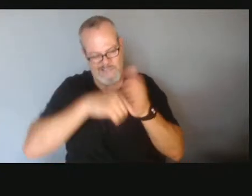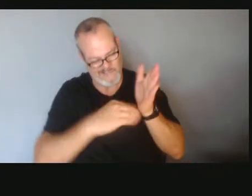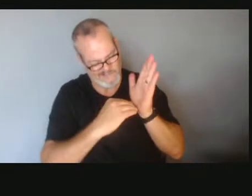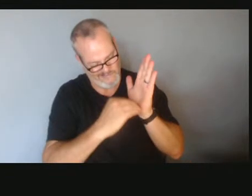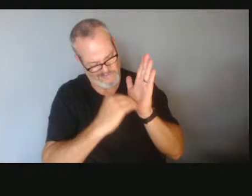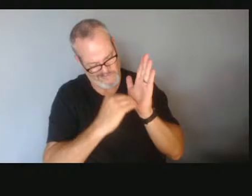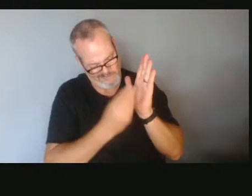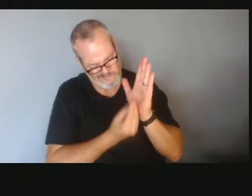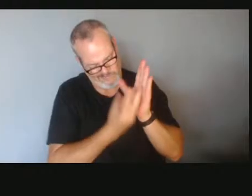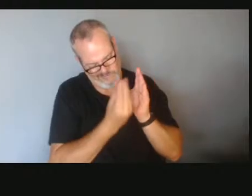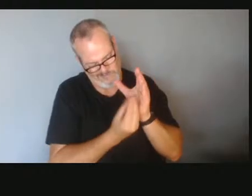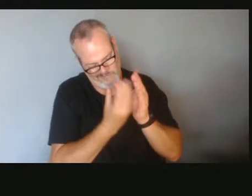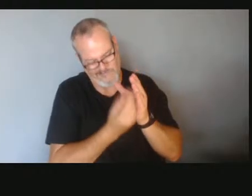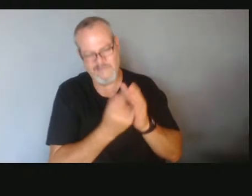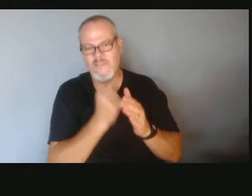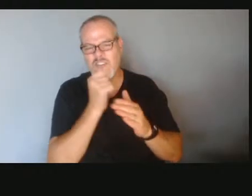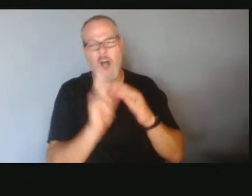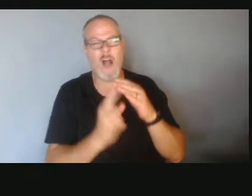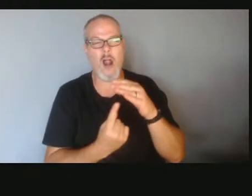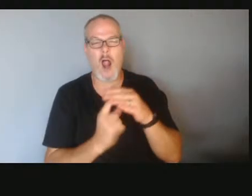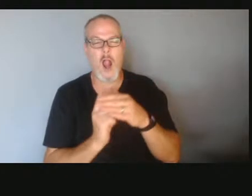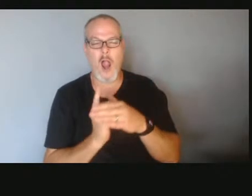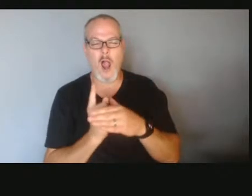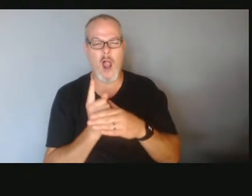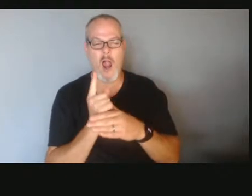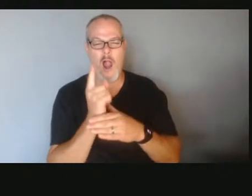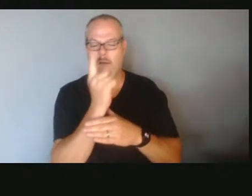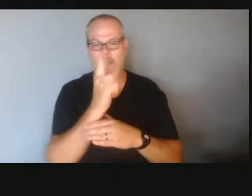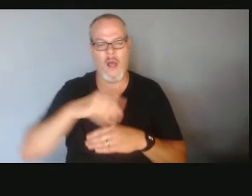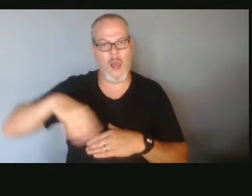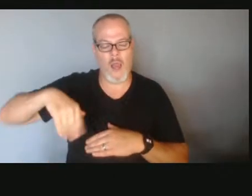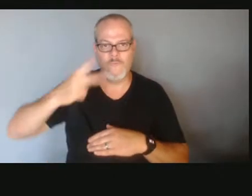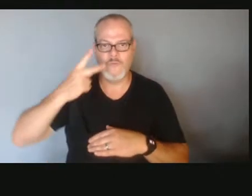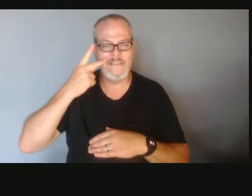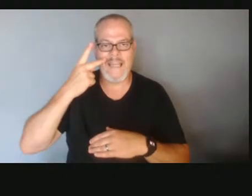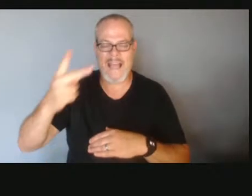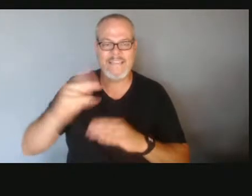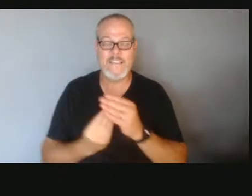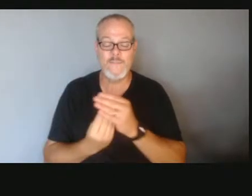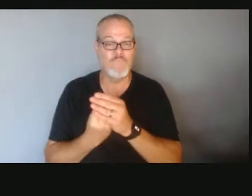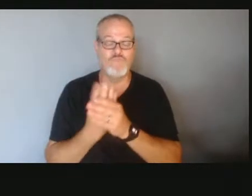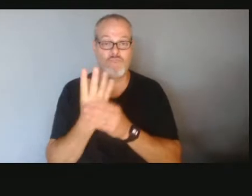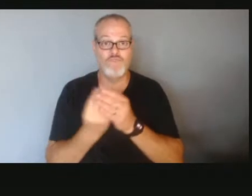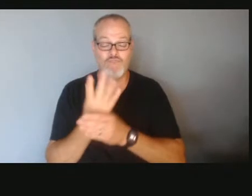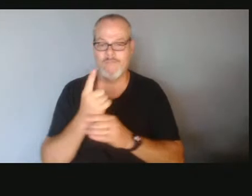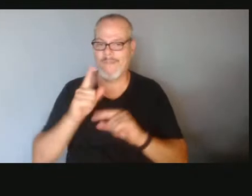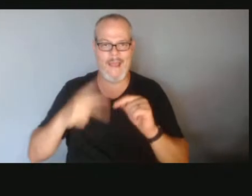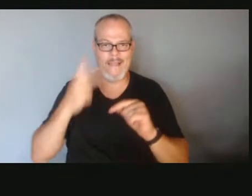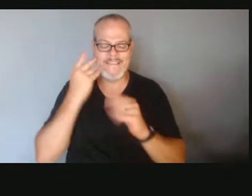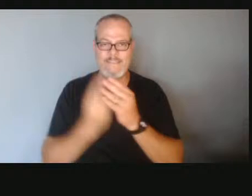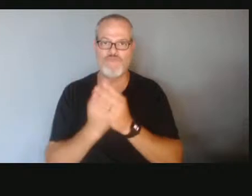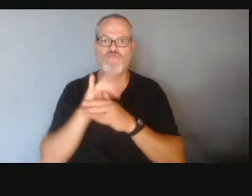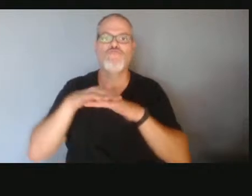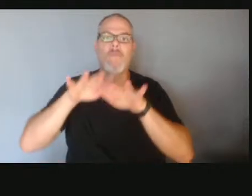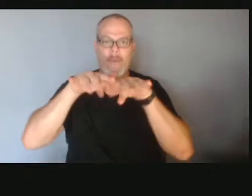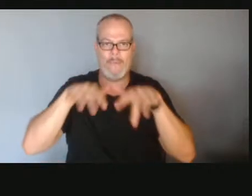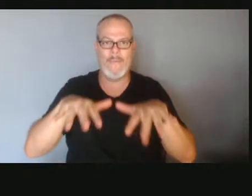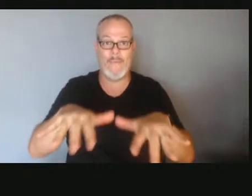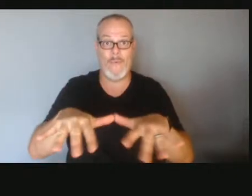underneath there. It's just not reaching the surface where you could see it either glowing or spilling out, right? But it is happening down in there.